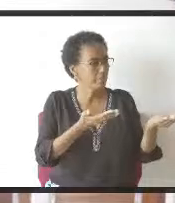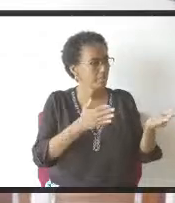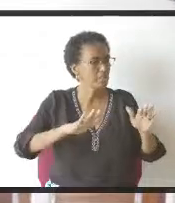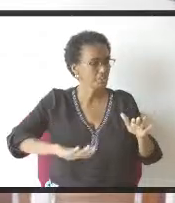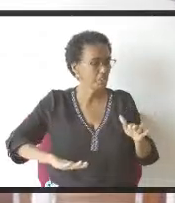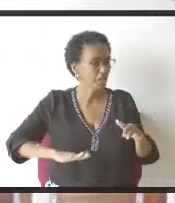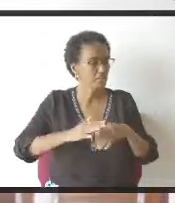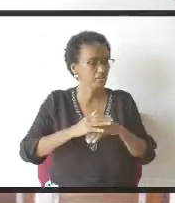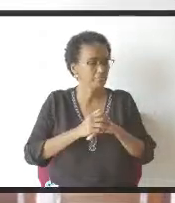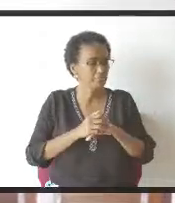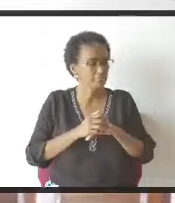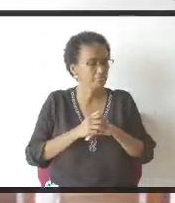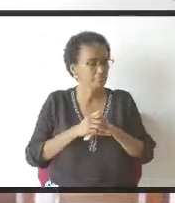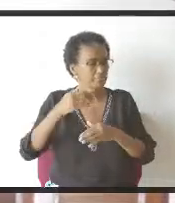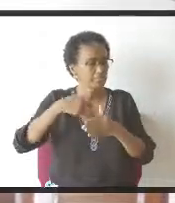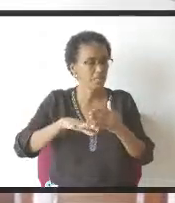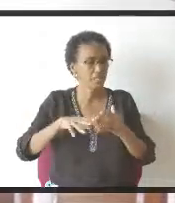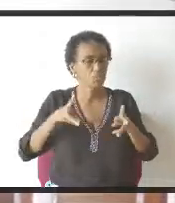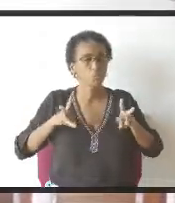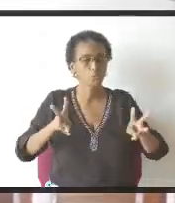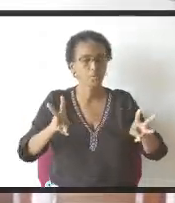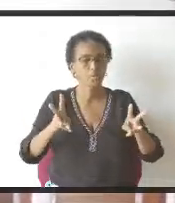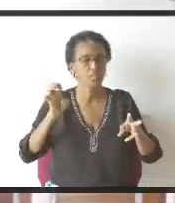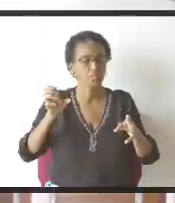child in the way he should go.